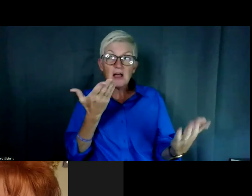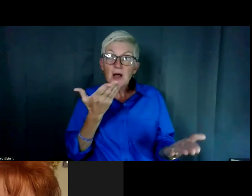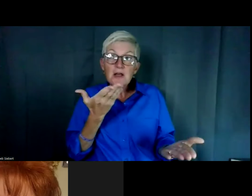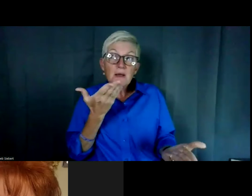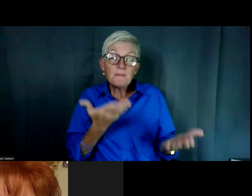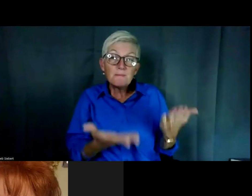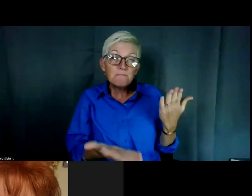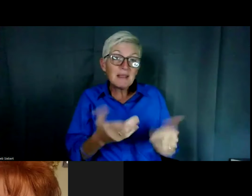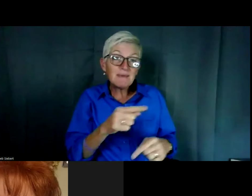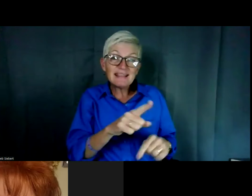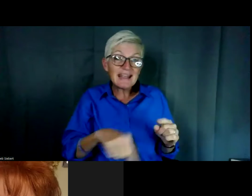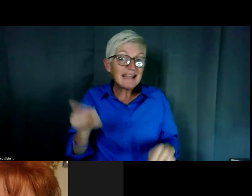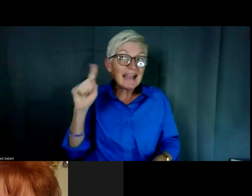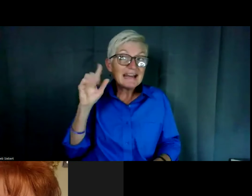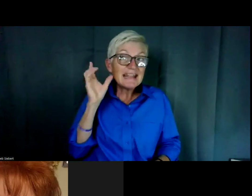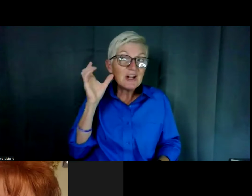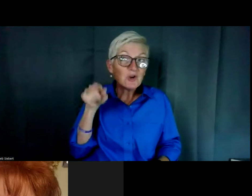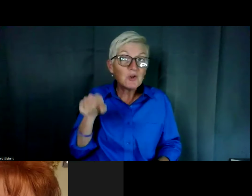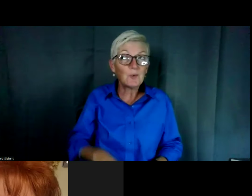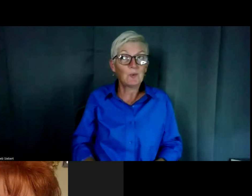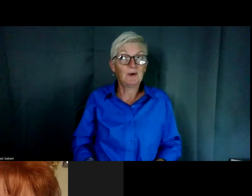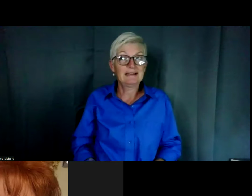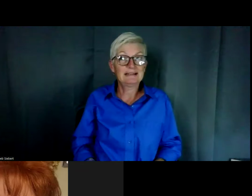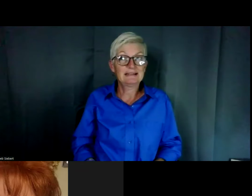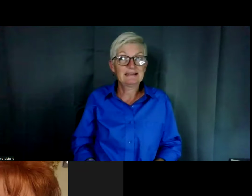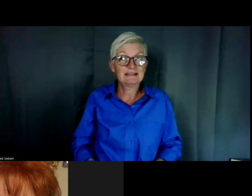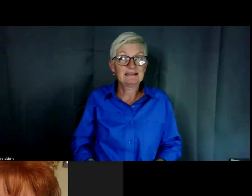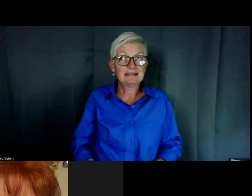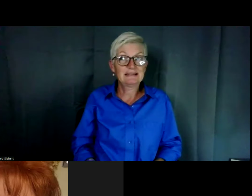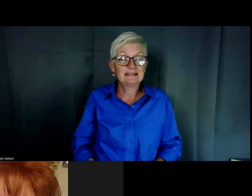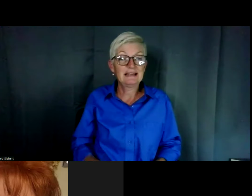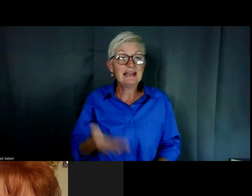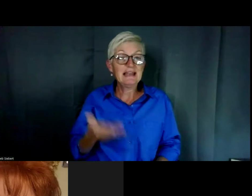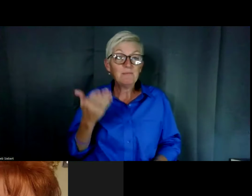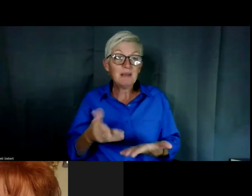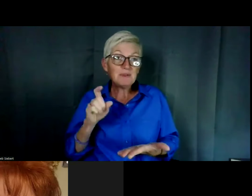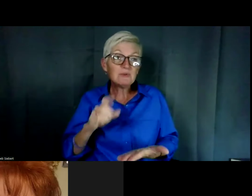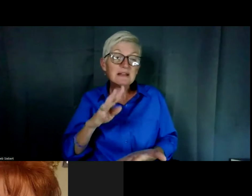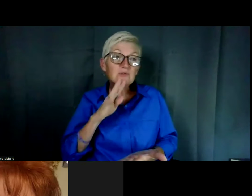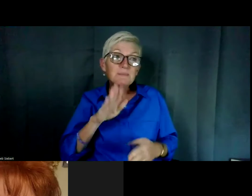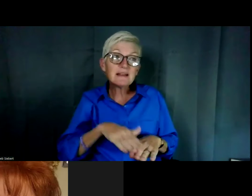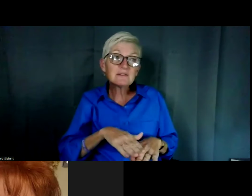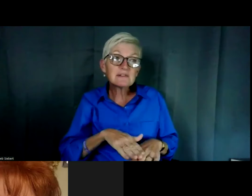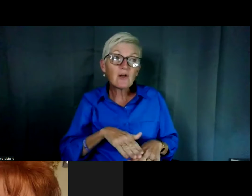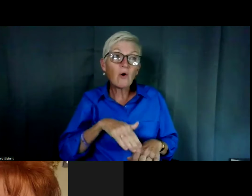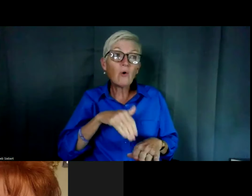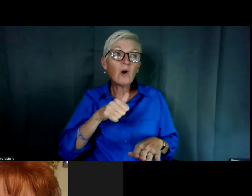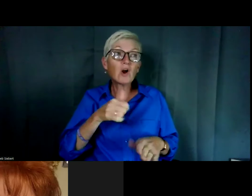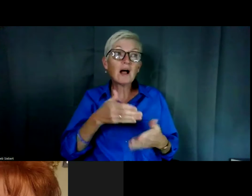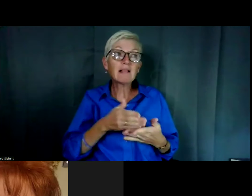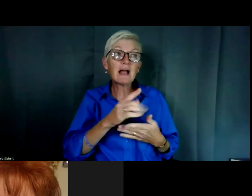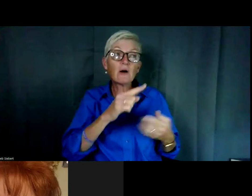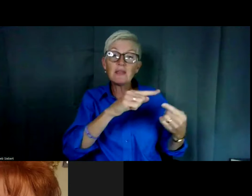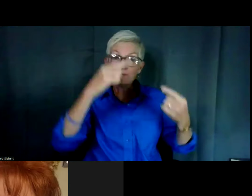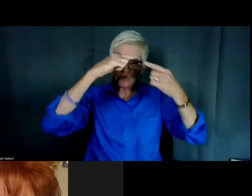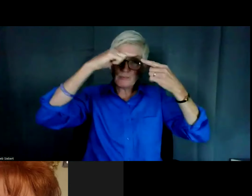can't hear you? You know, is it because you need to speak more slowly so they can process it?